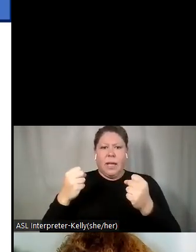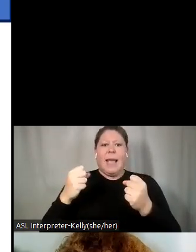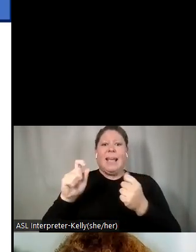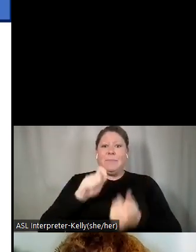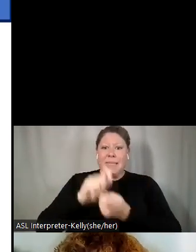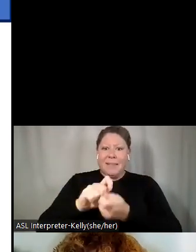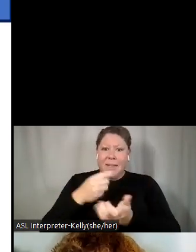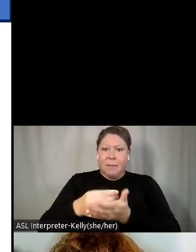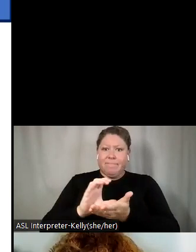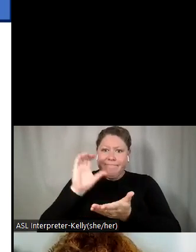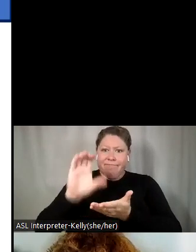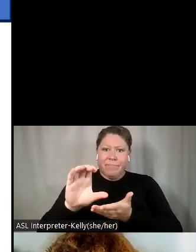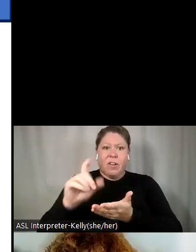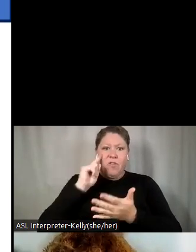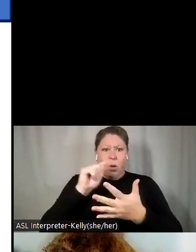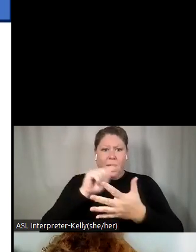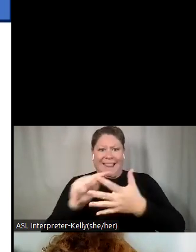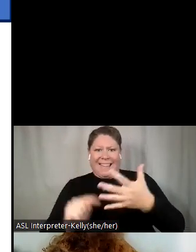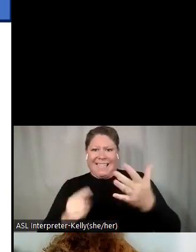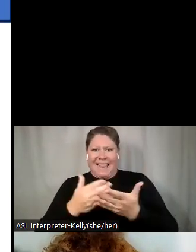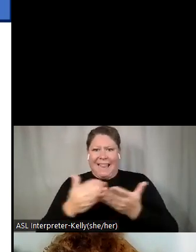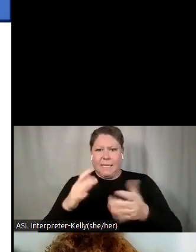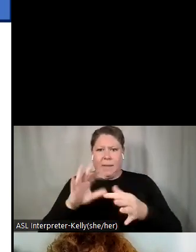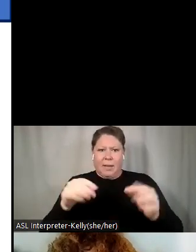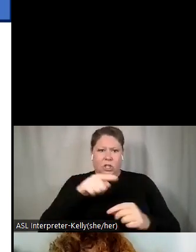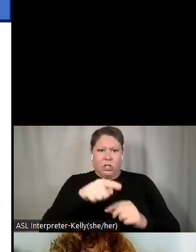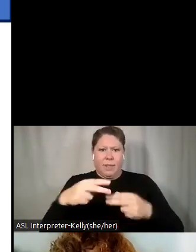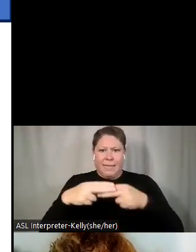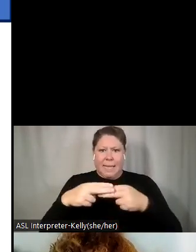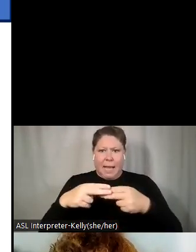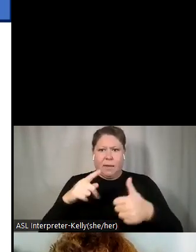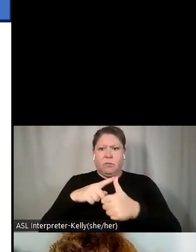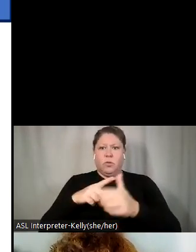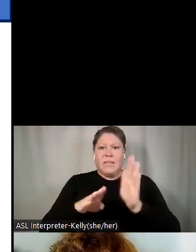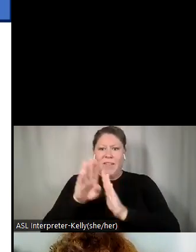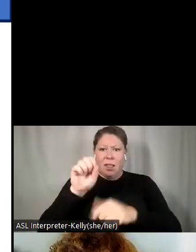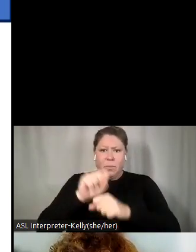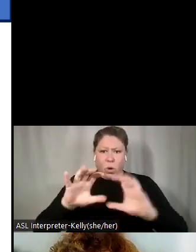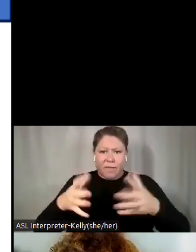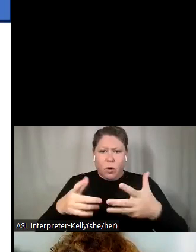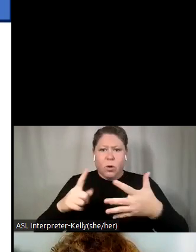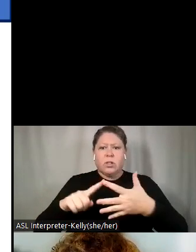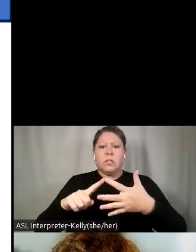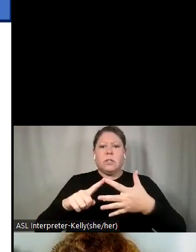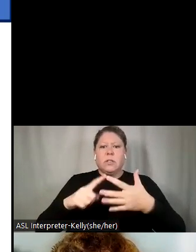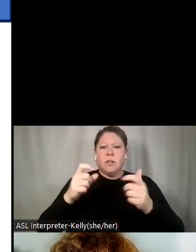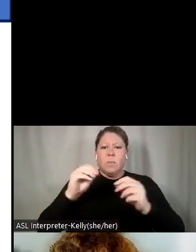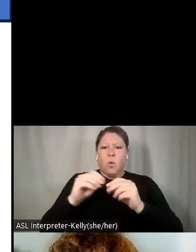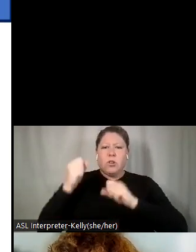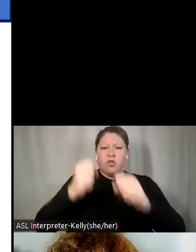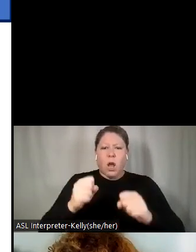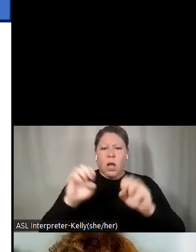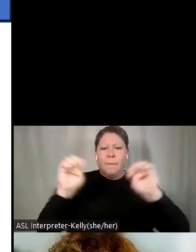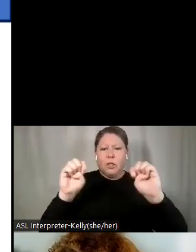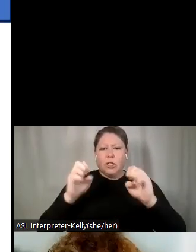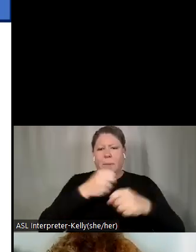areas that are mentioned here on the slide, to developing the workforce, to strengthening emergency preparedness and response, looking